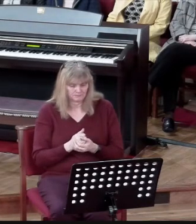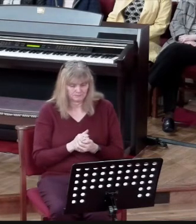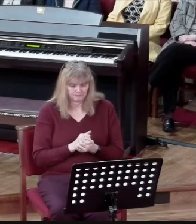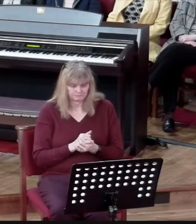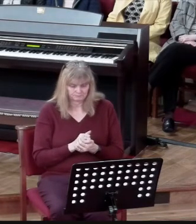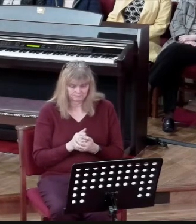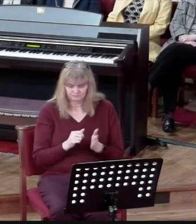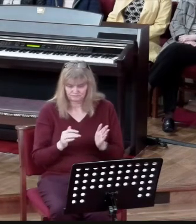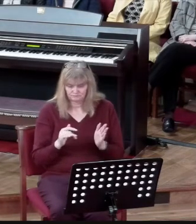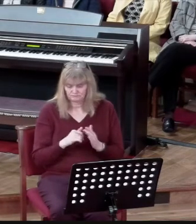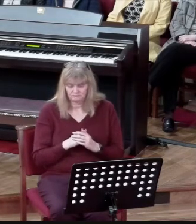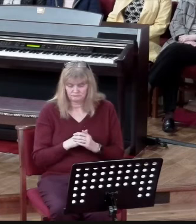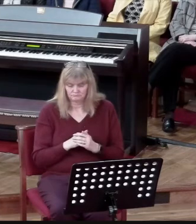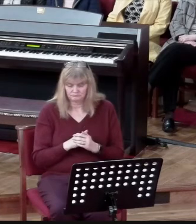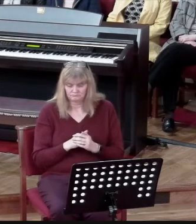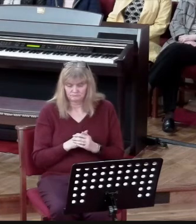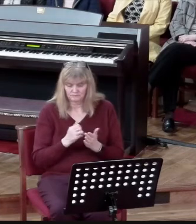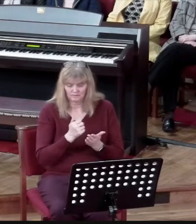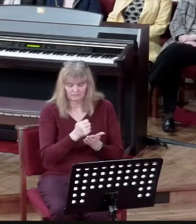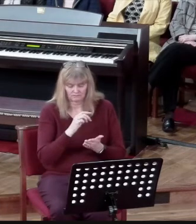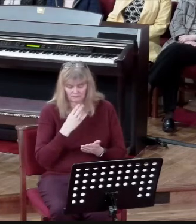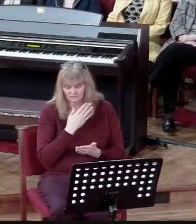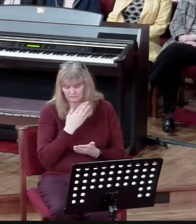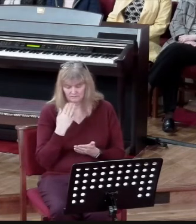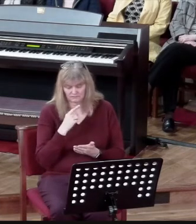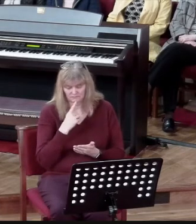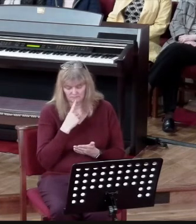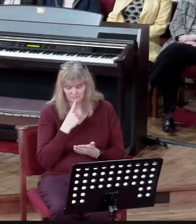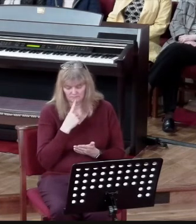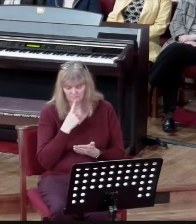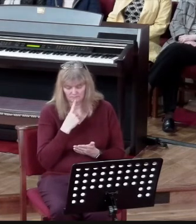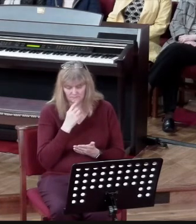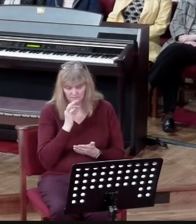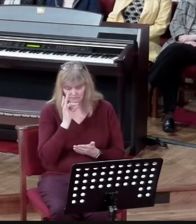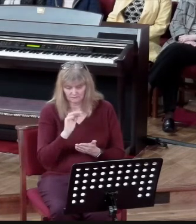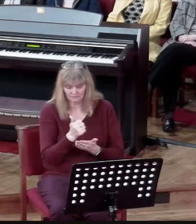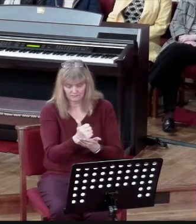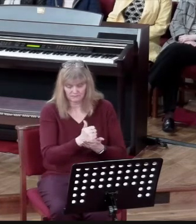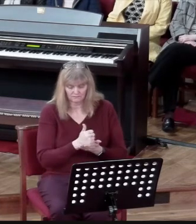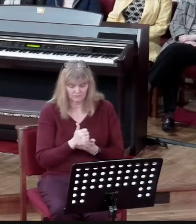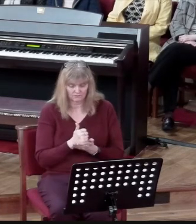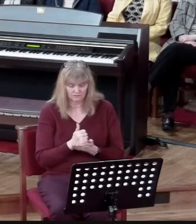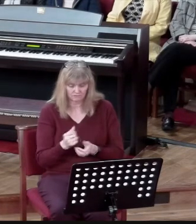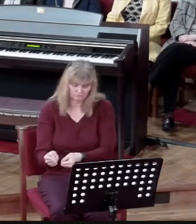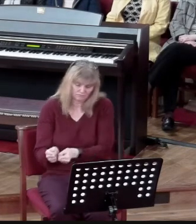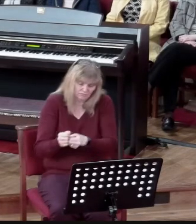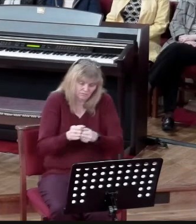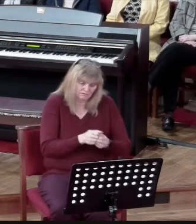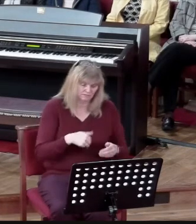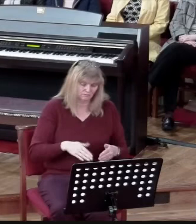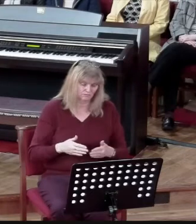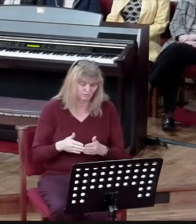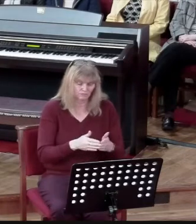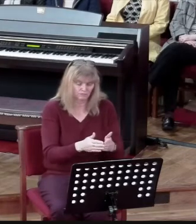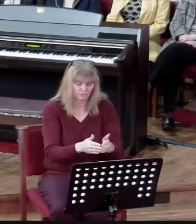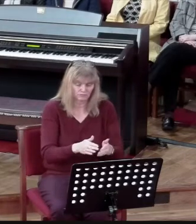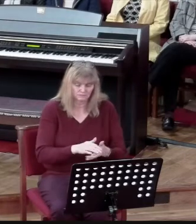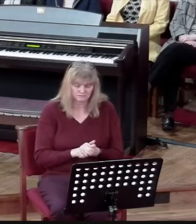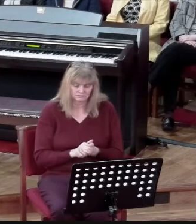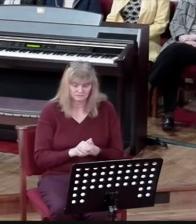Because John's gospel, and a number of folk have commented on this, John's gospel seems to finish properly at the end of